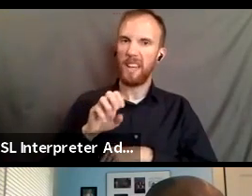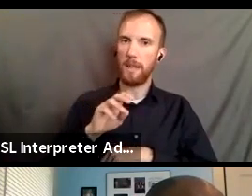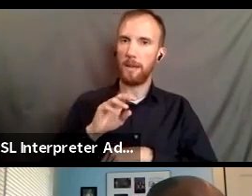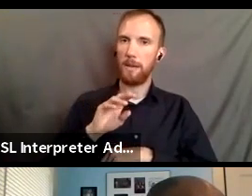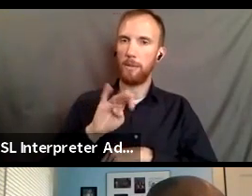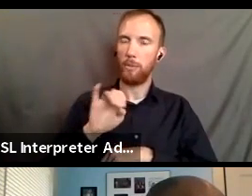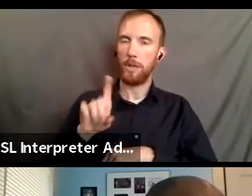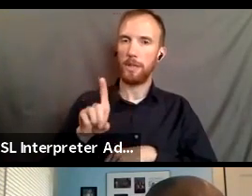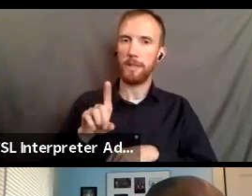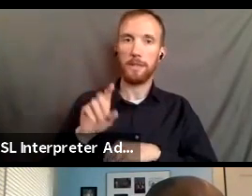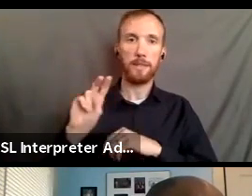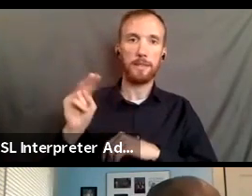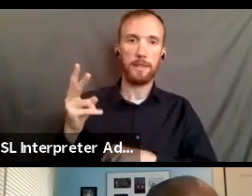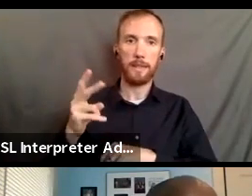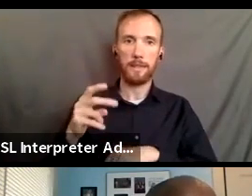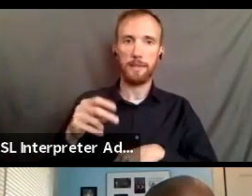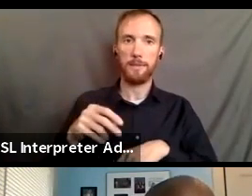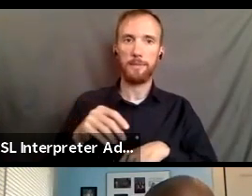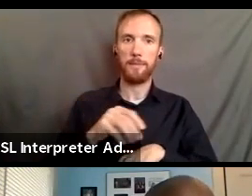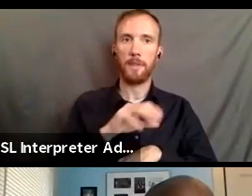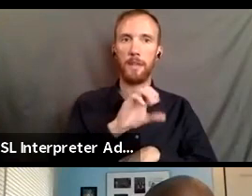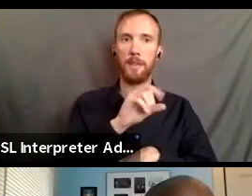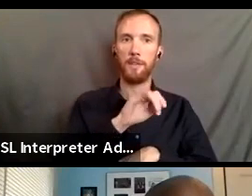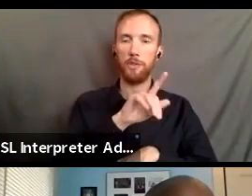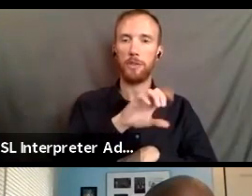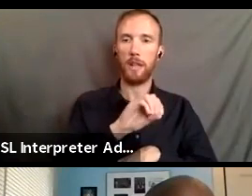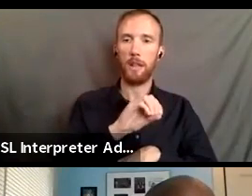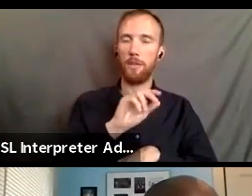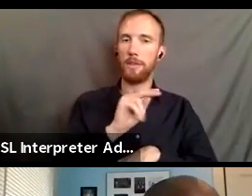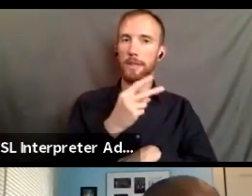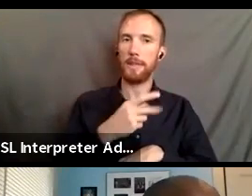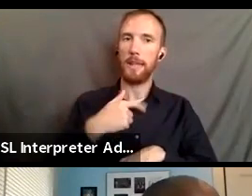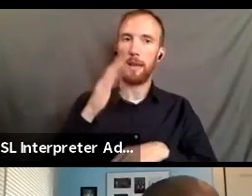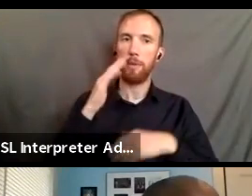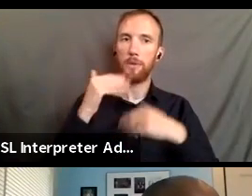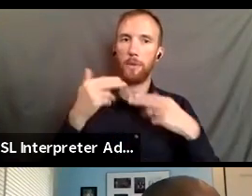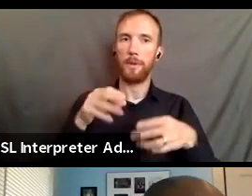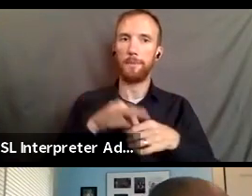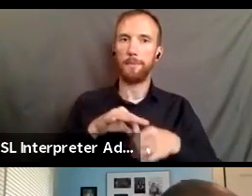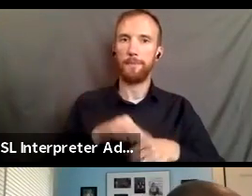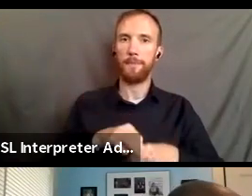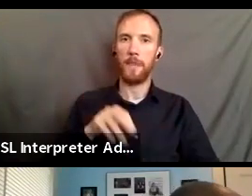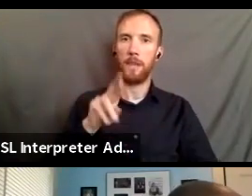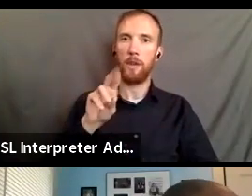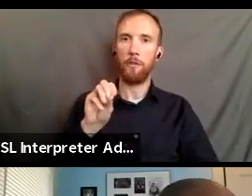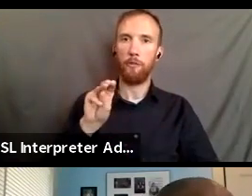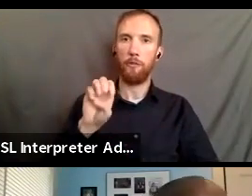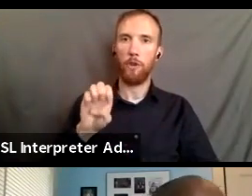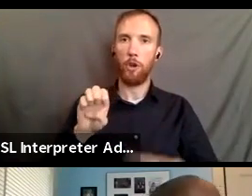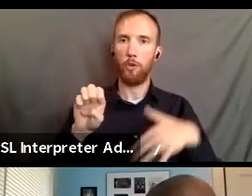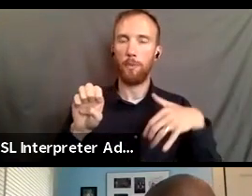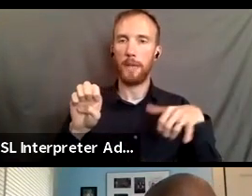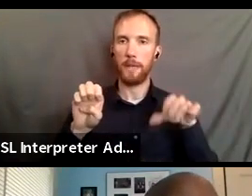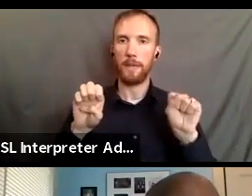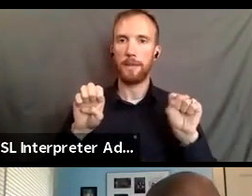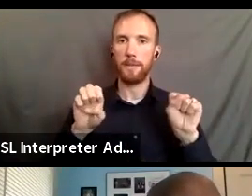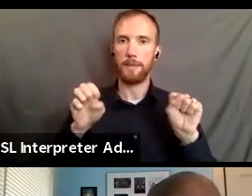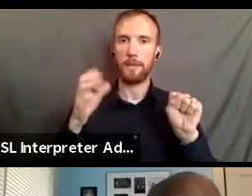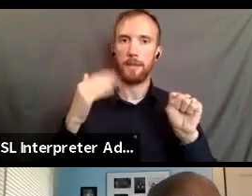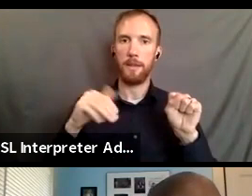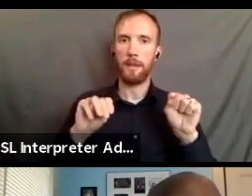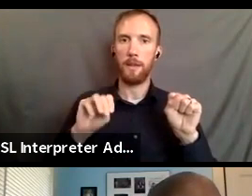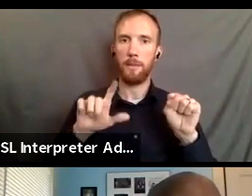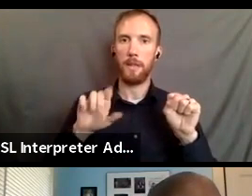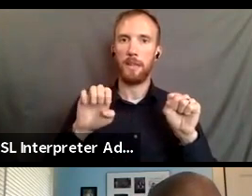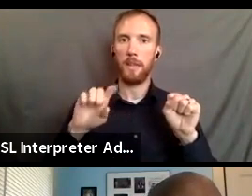second second motion thank you member sotelo i'll proceed with a roll call member rome yes member melandez